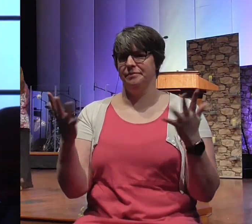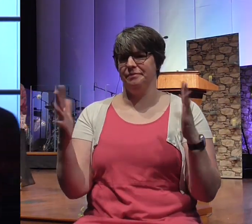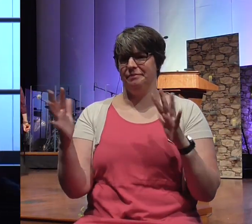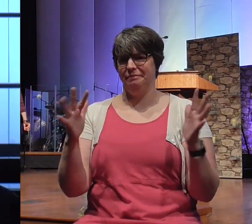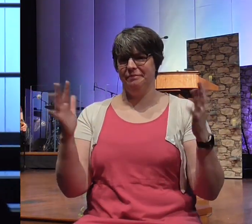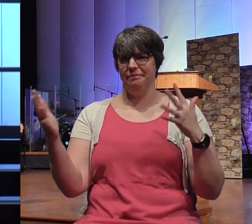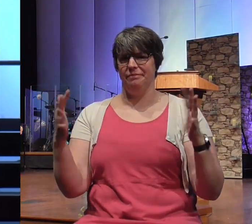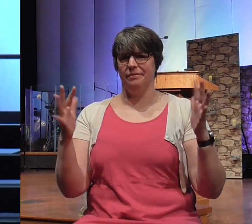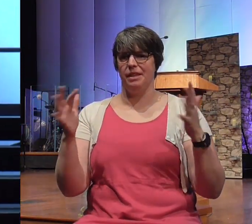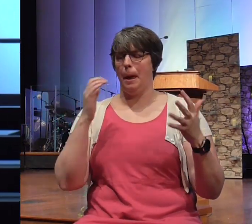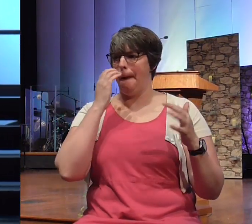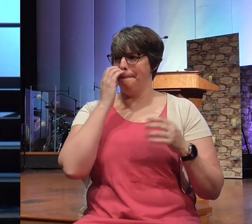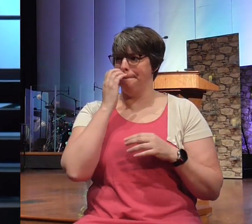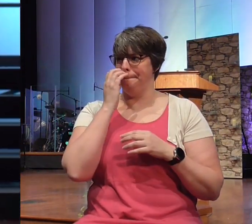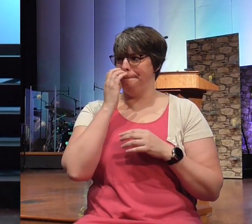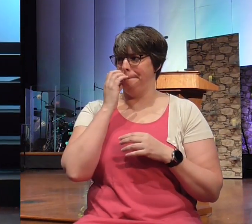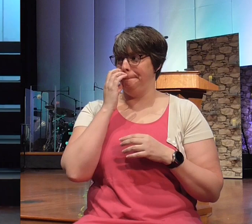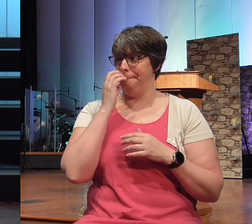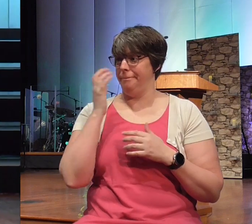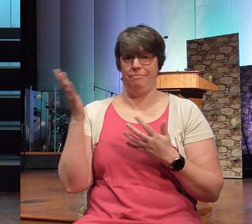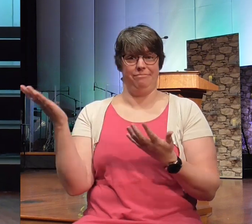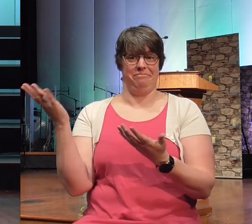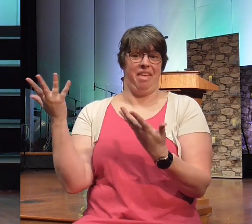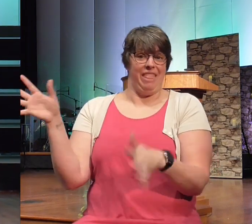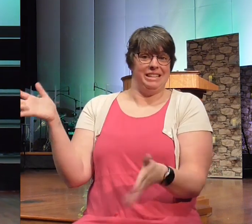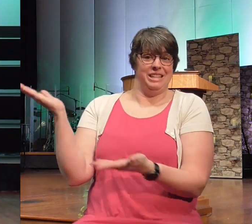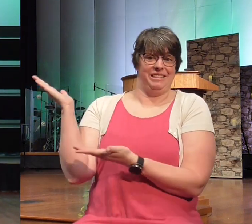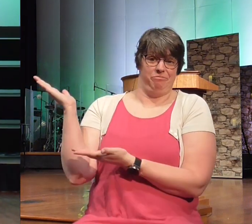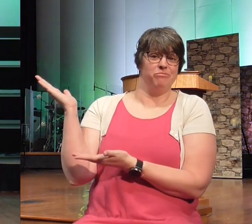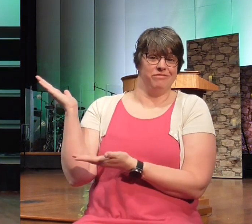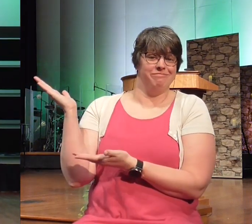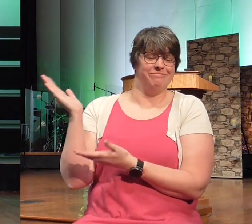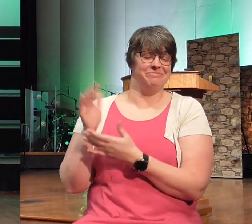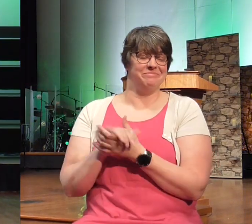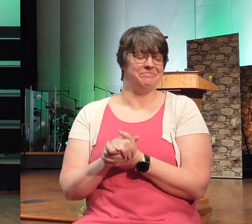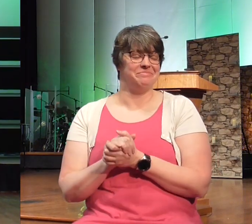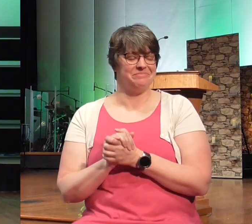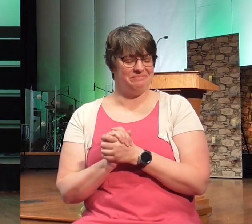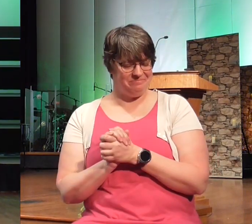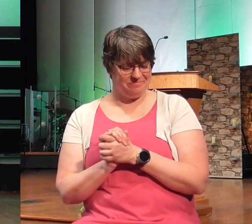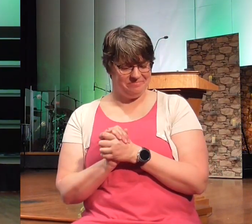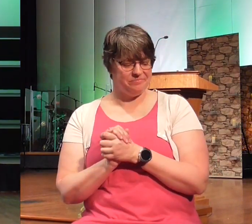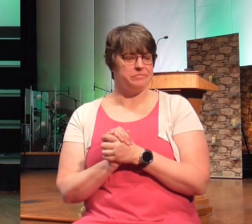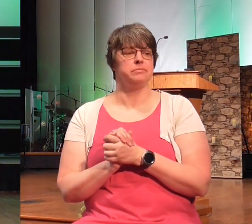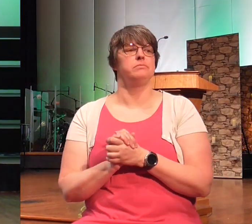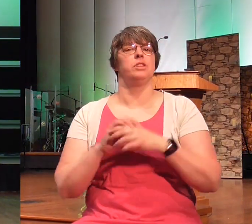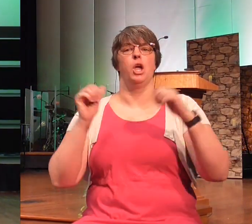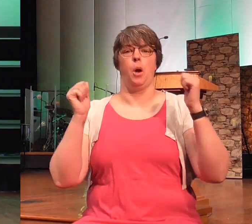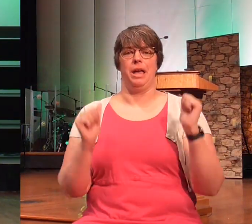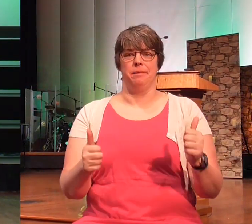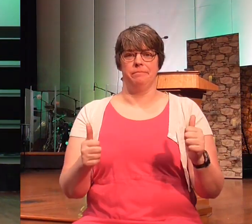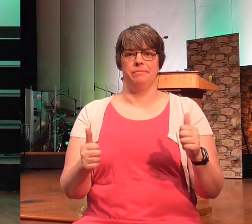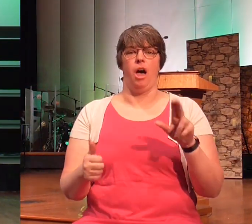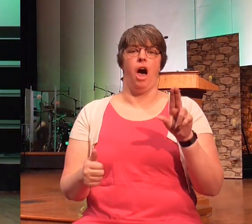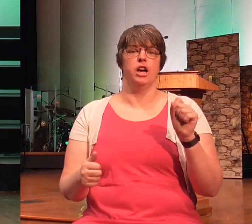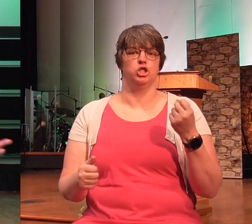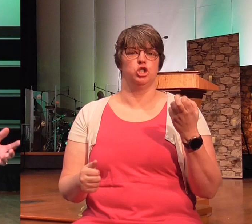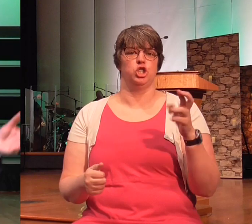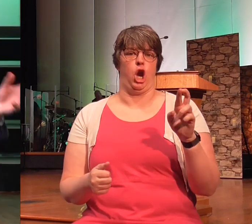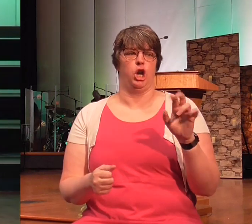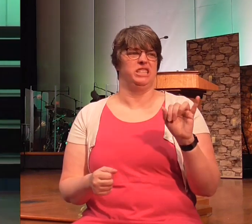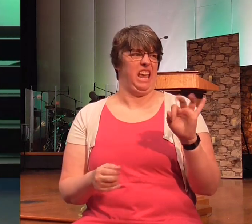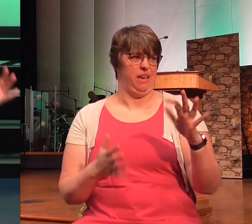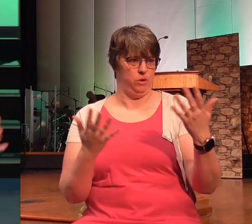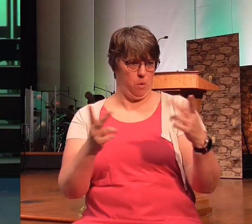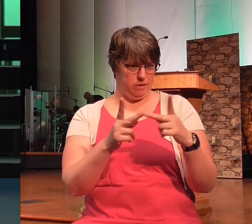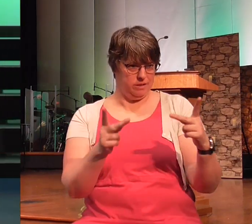Thank you, Laura. That's it, right there. That's it. All right, ushers, if you'll take your place, or if you choose to